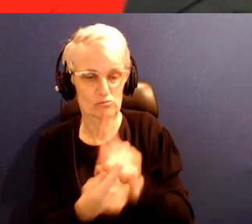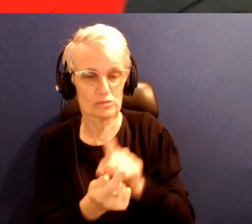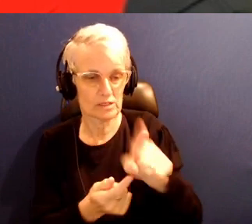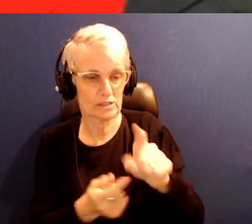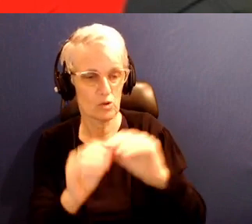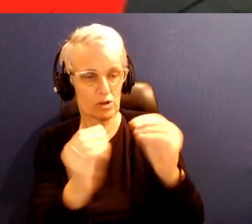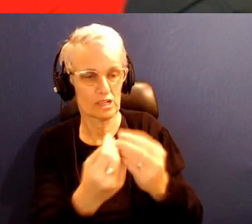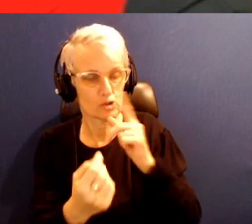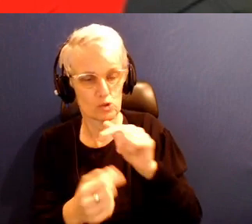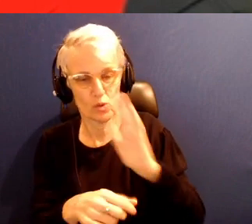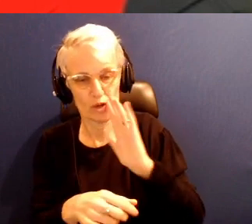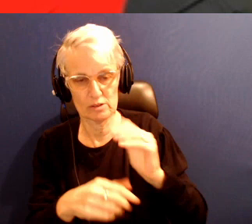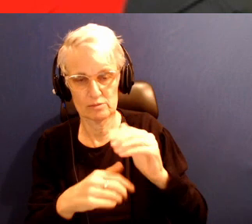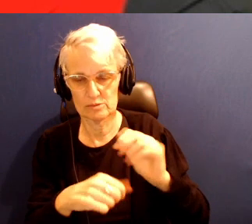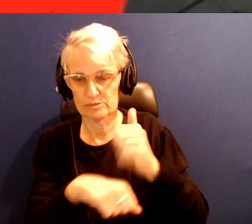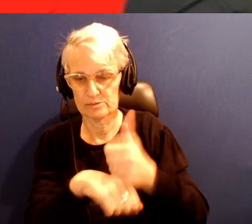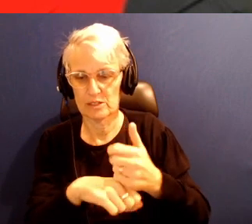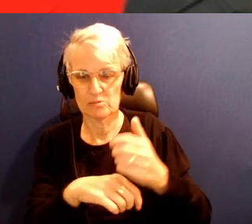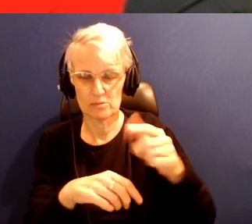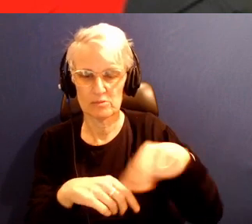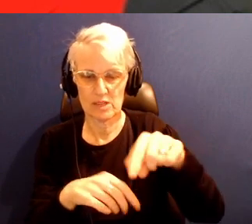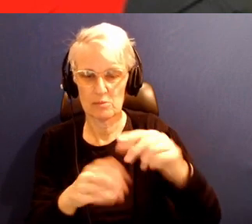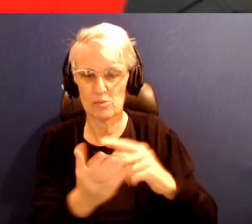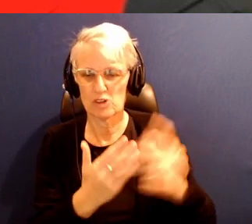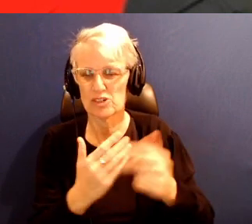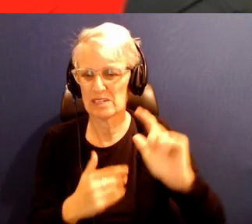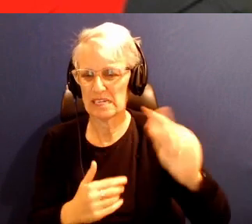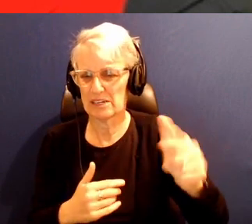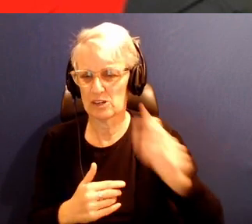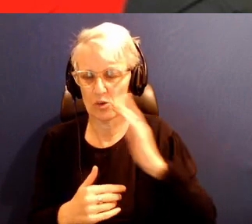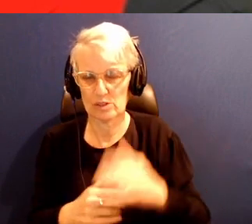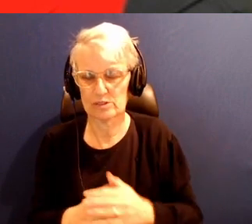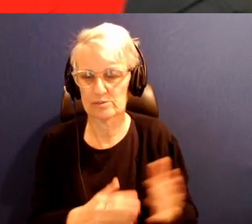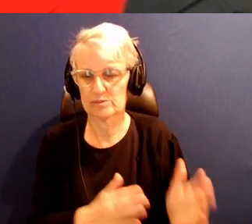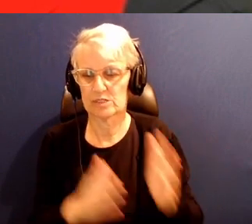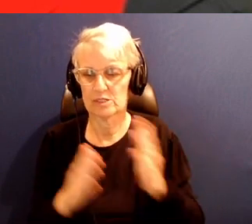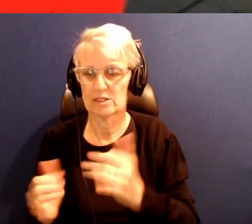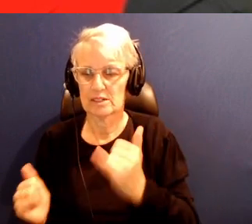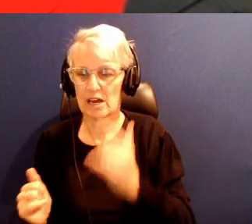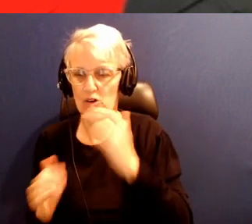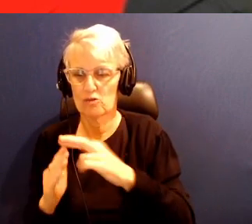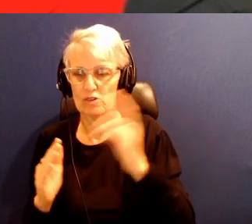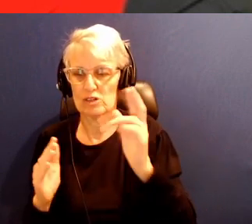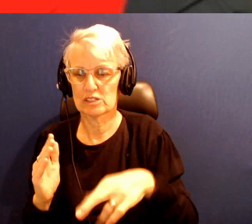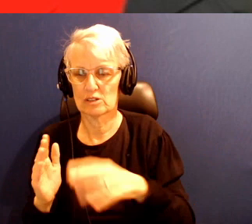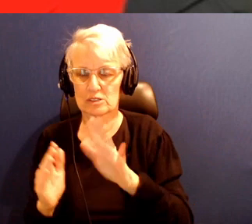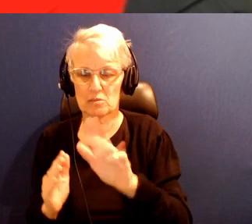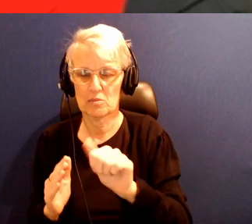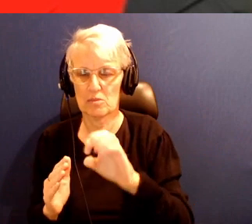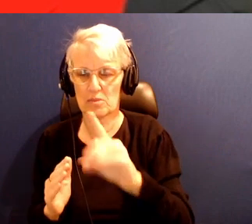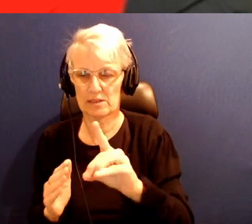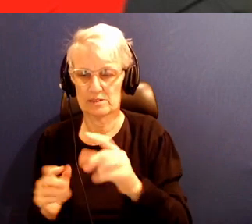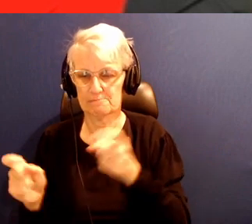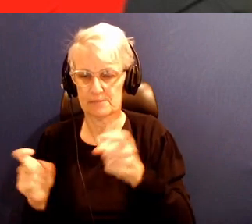the organization that will implement the project at a later stage. We will now discuss results based management.